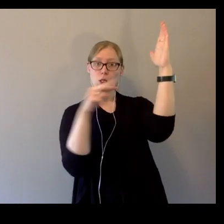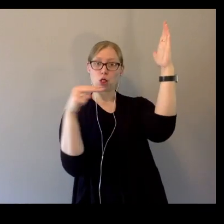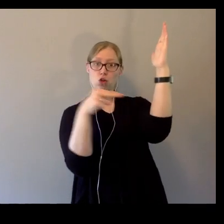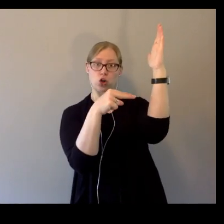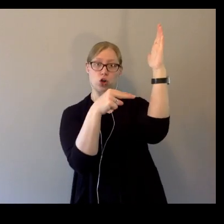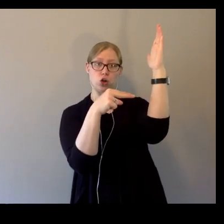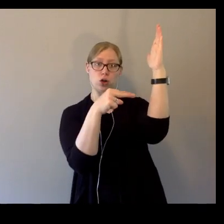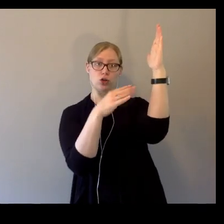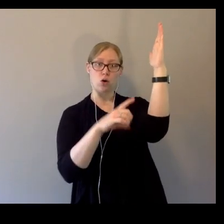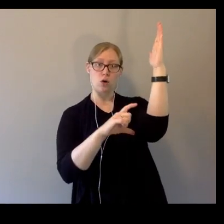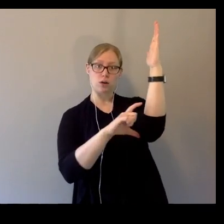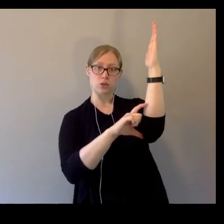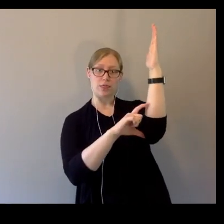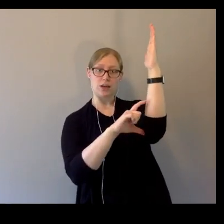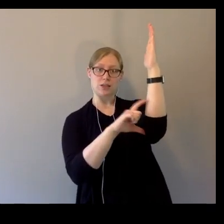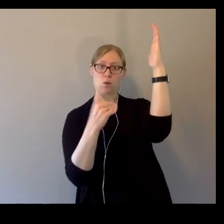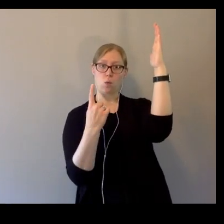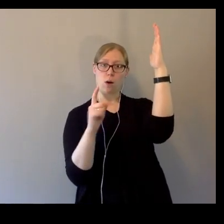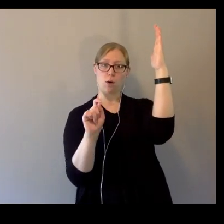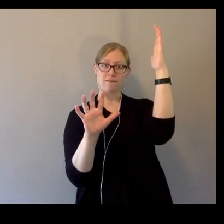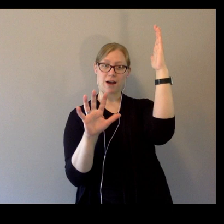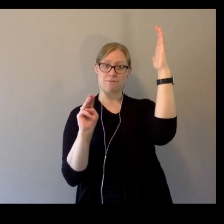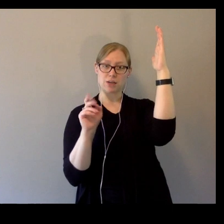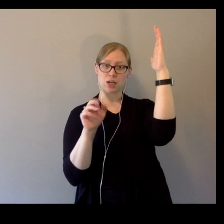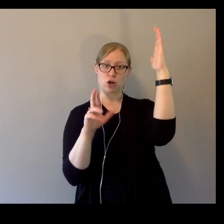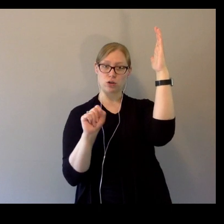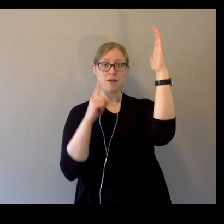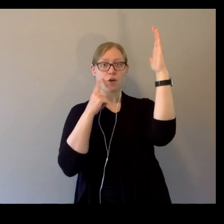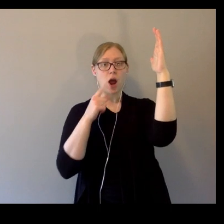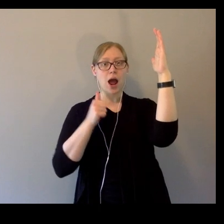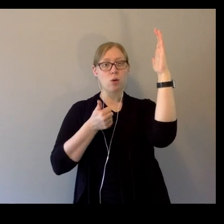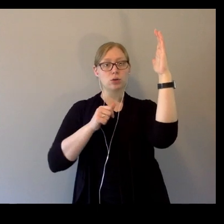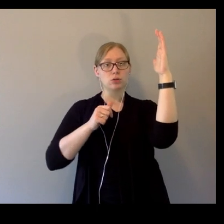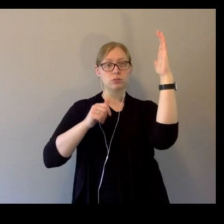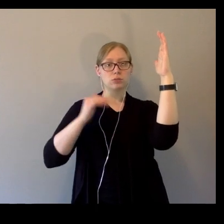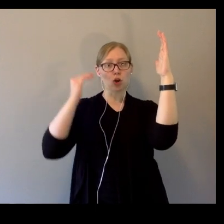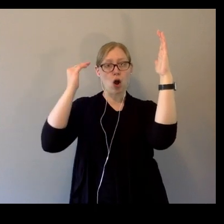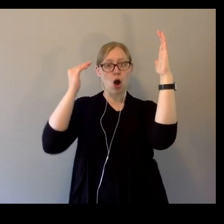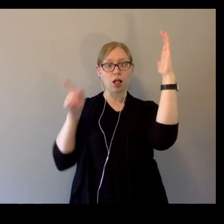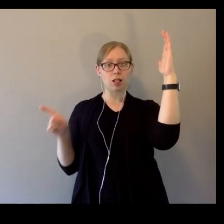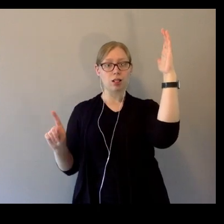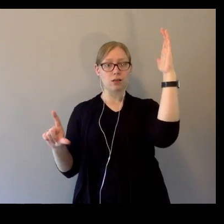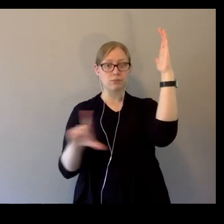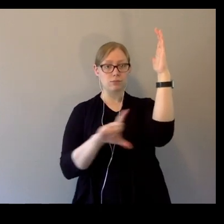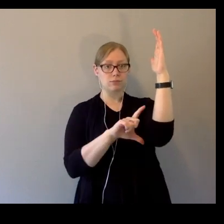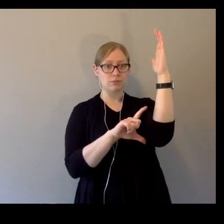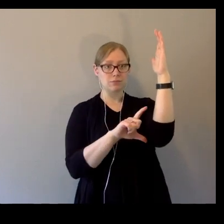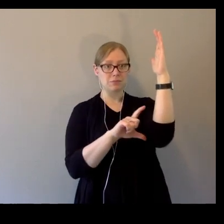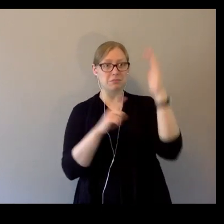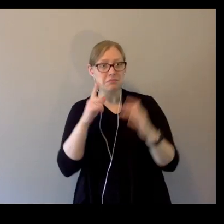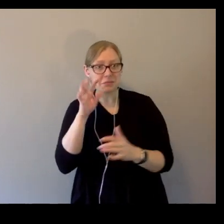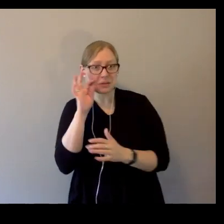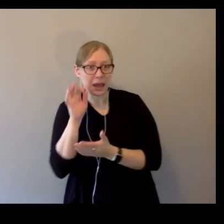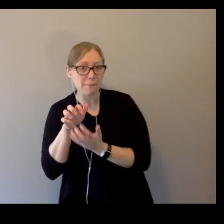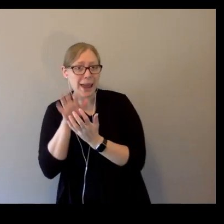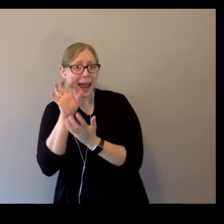those two, I'm going to have 21.8 plus 1.5.